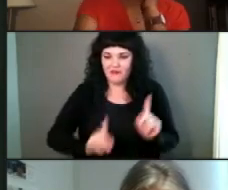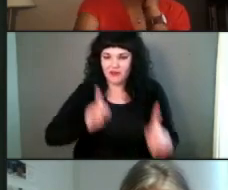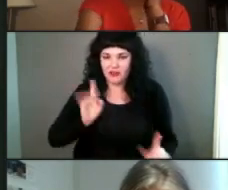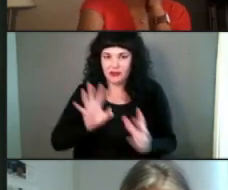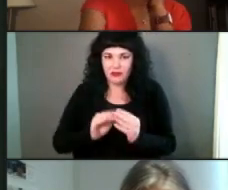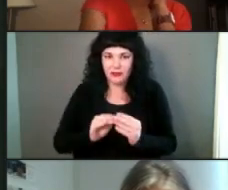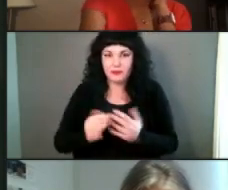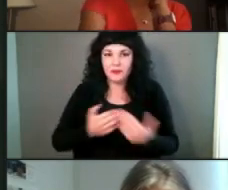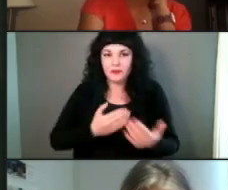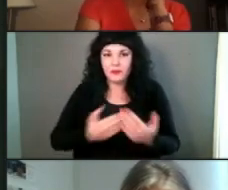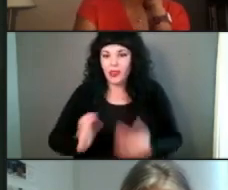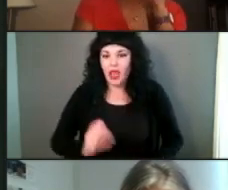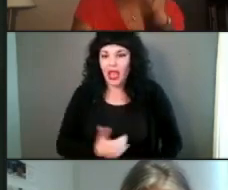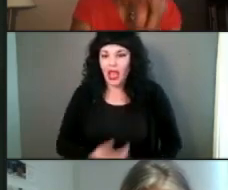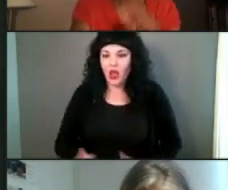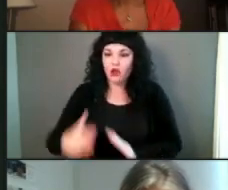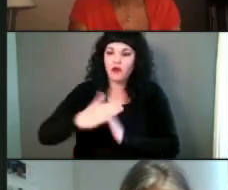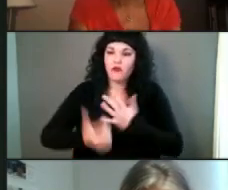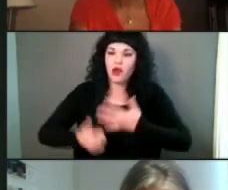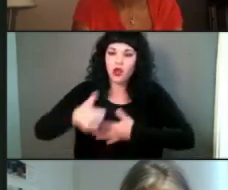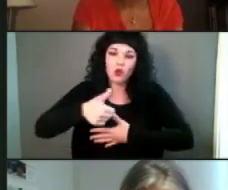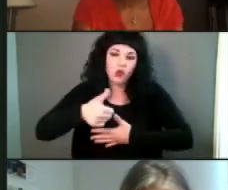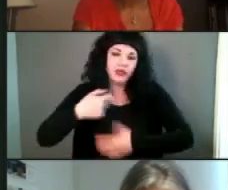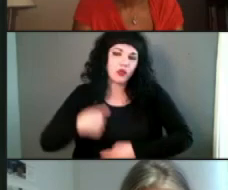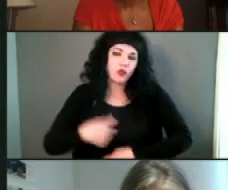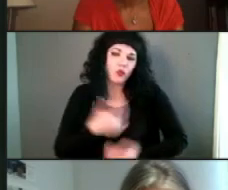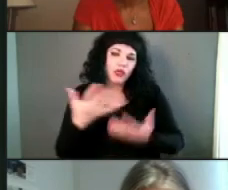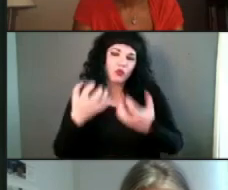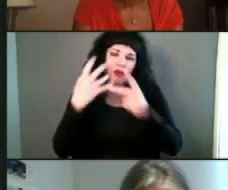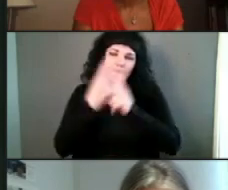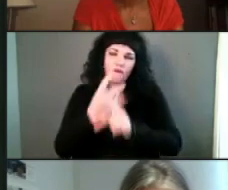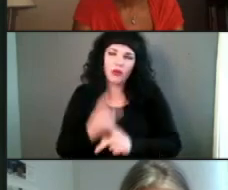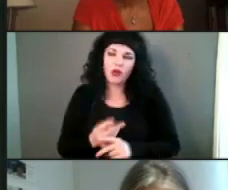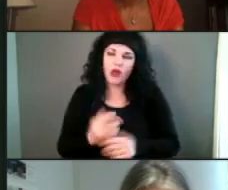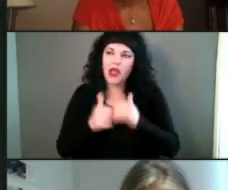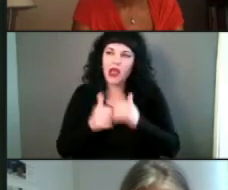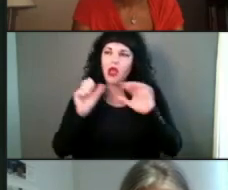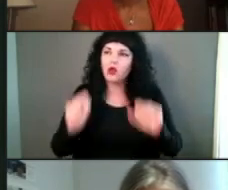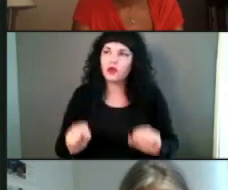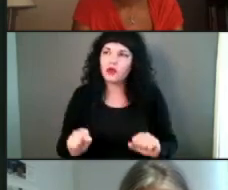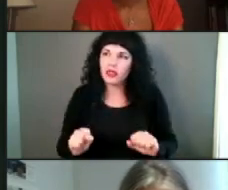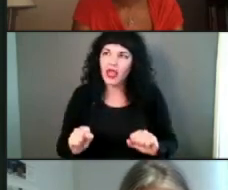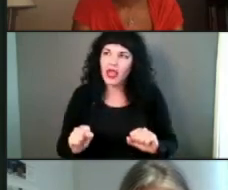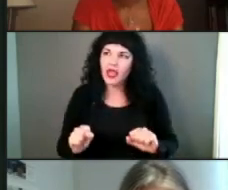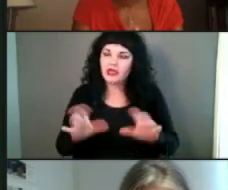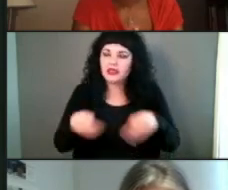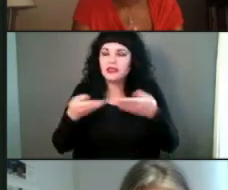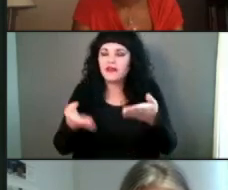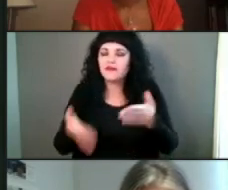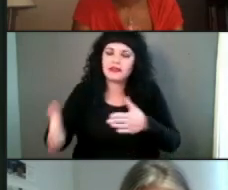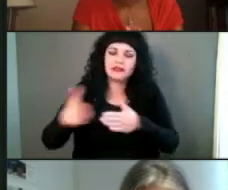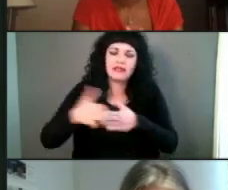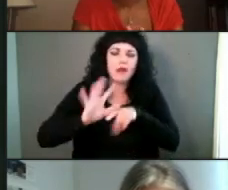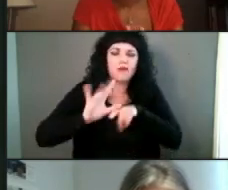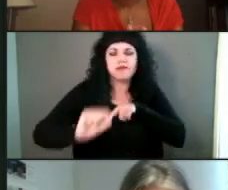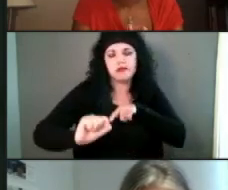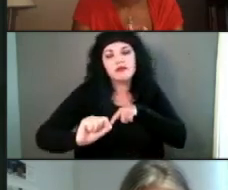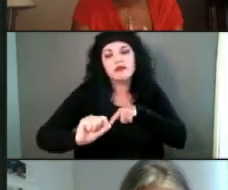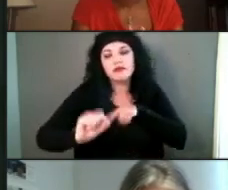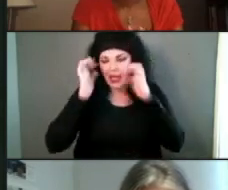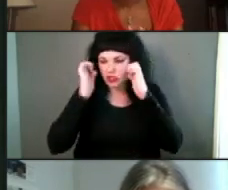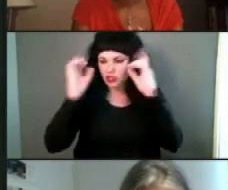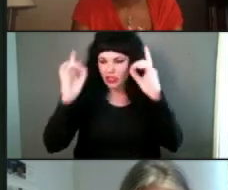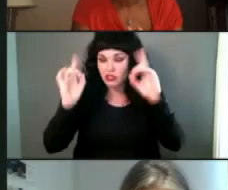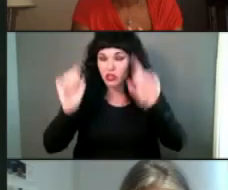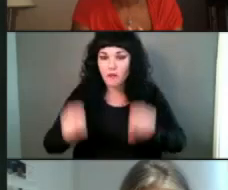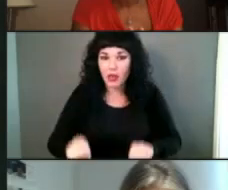is to figure out how to deliver the most excellent education possible. Again,